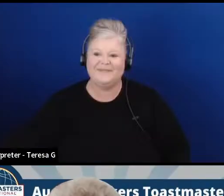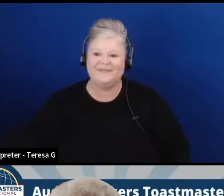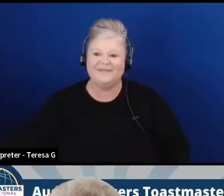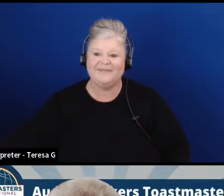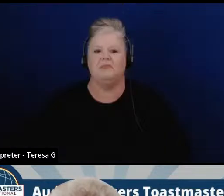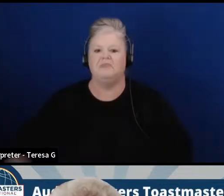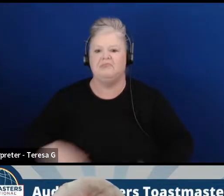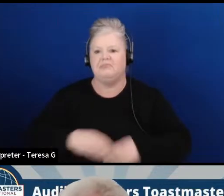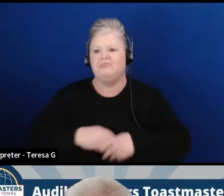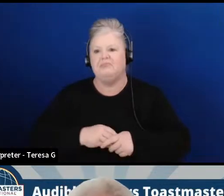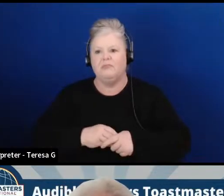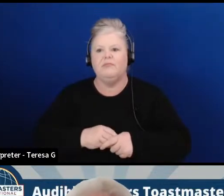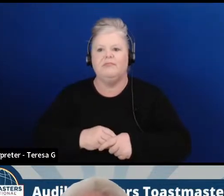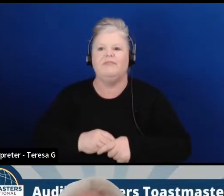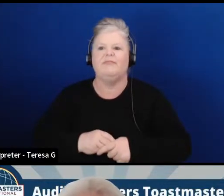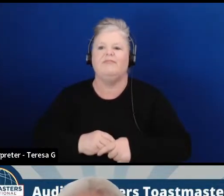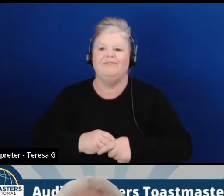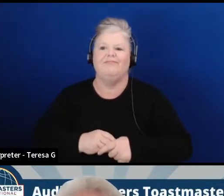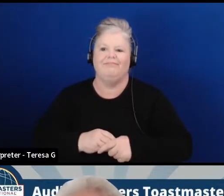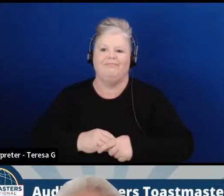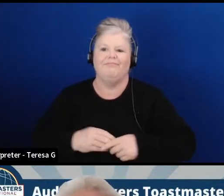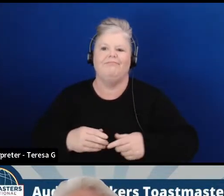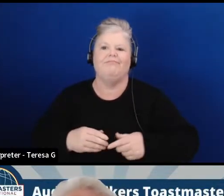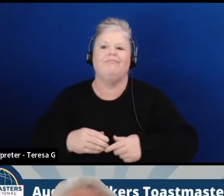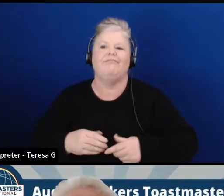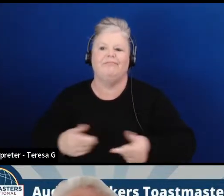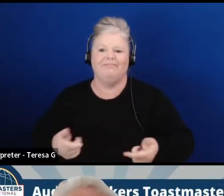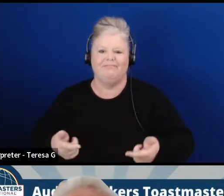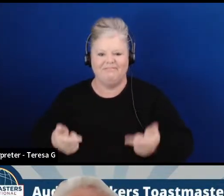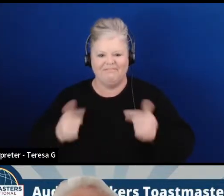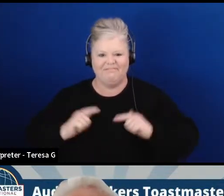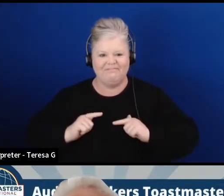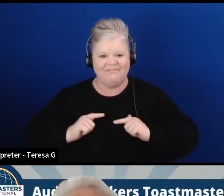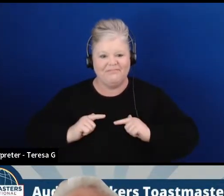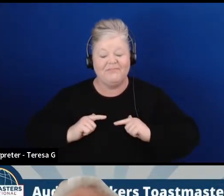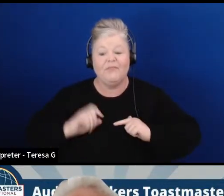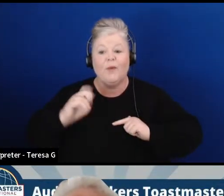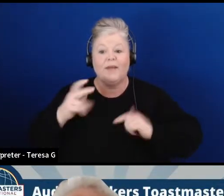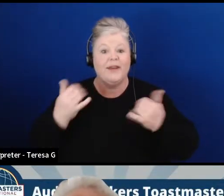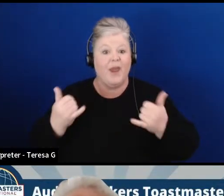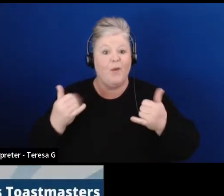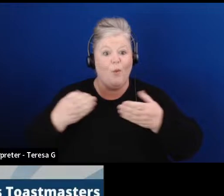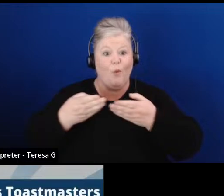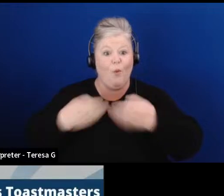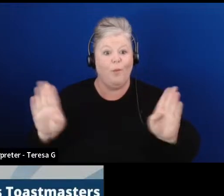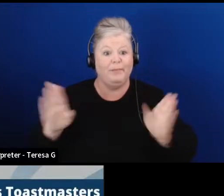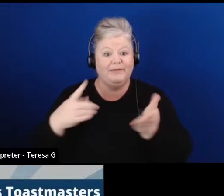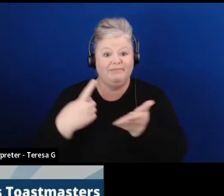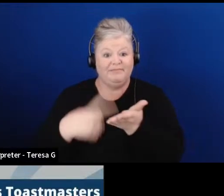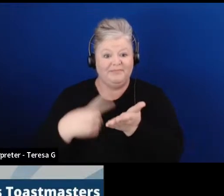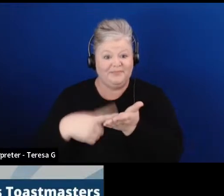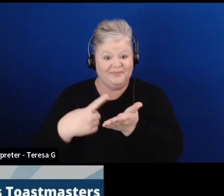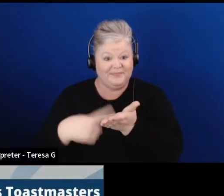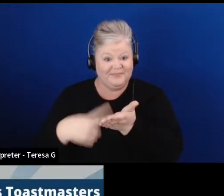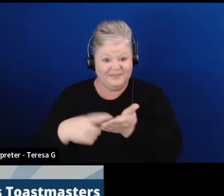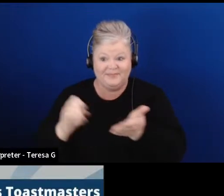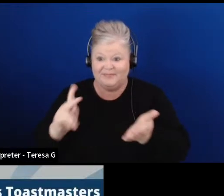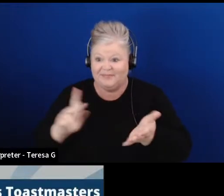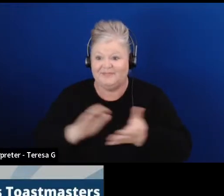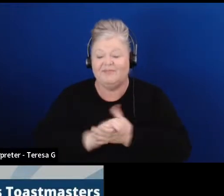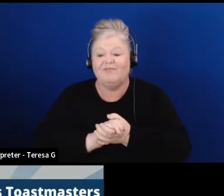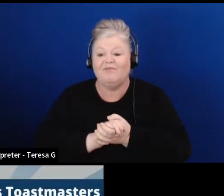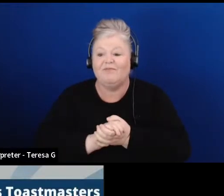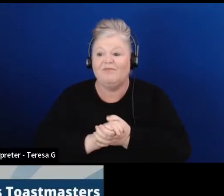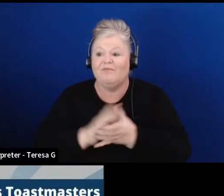Okay, what I would like to do, this is an open discussion, so I want to make